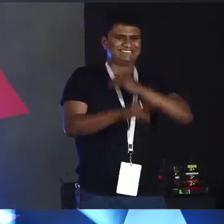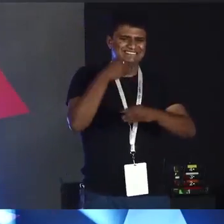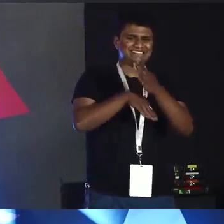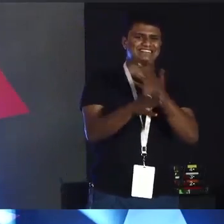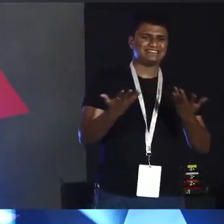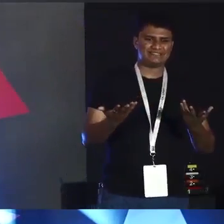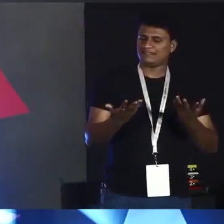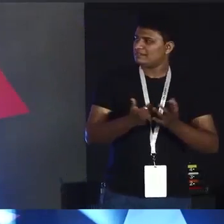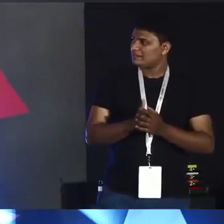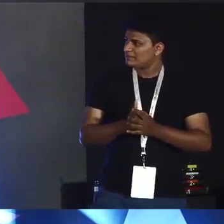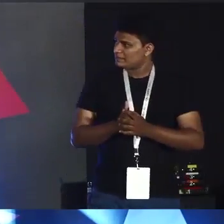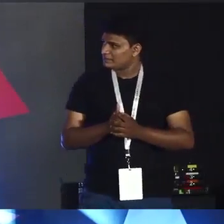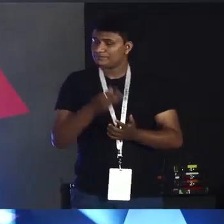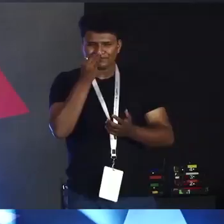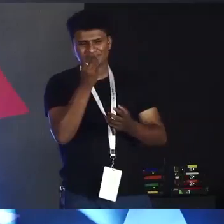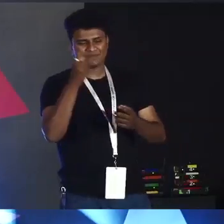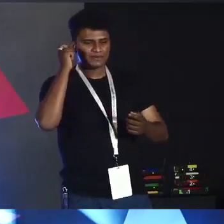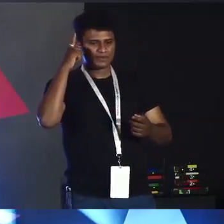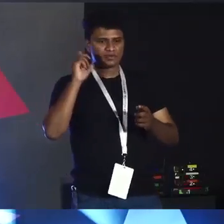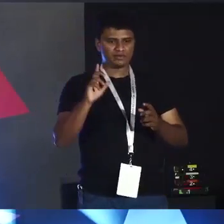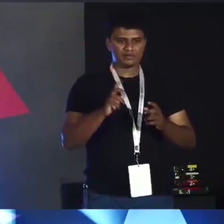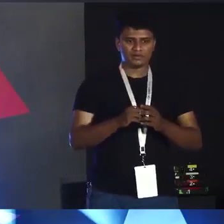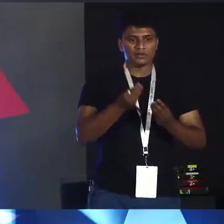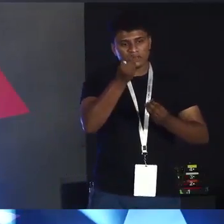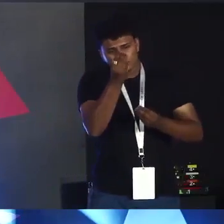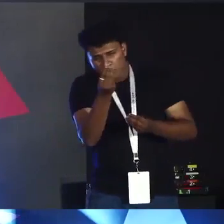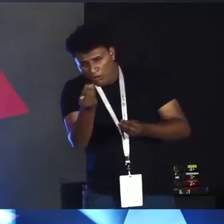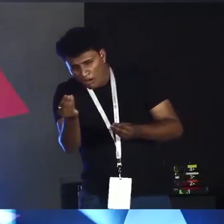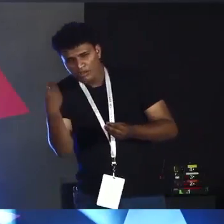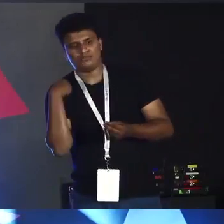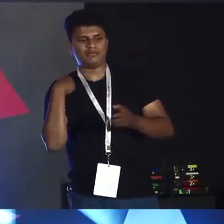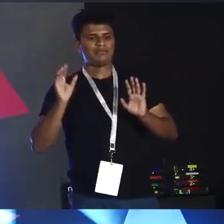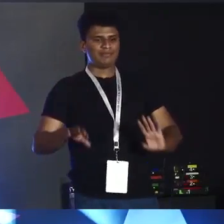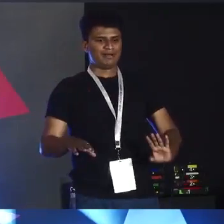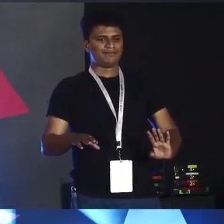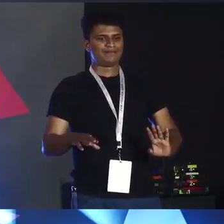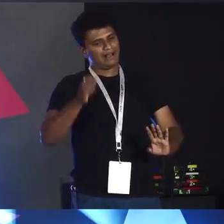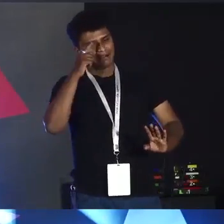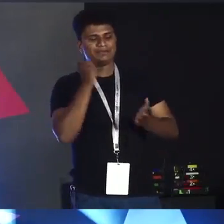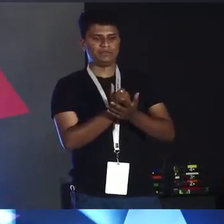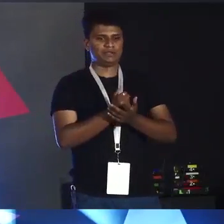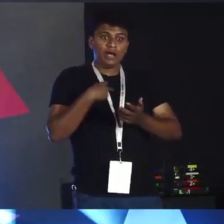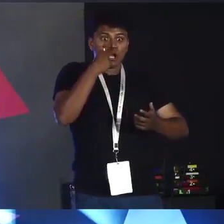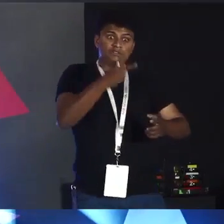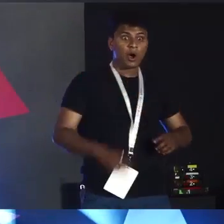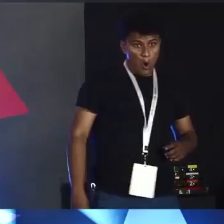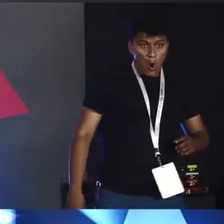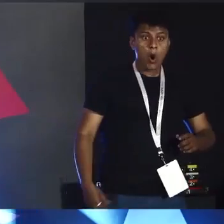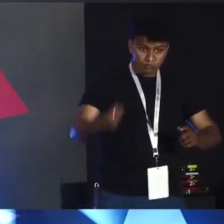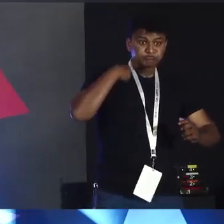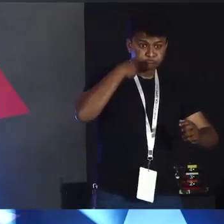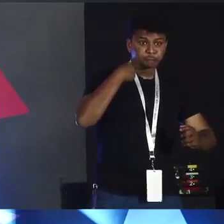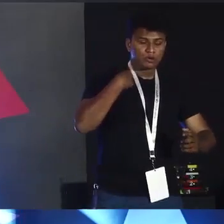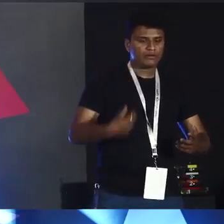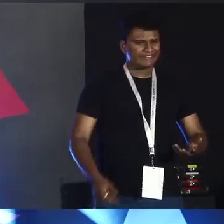us. Please understand these non-issues. What is visible is not